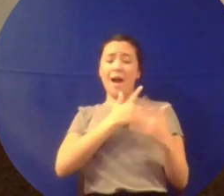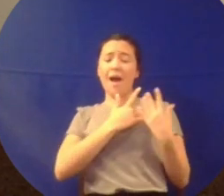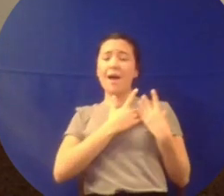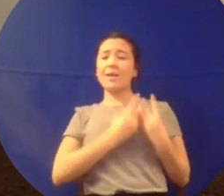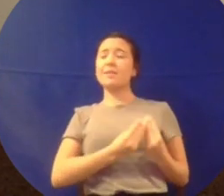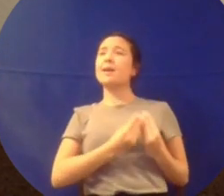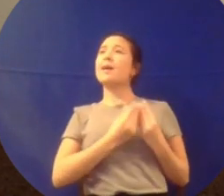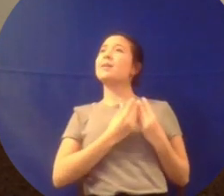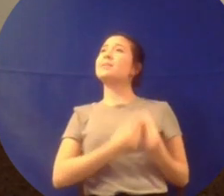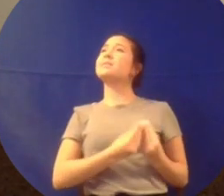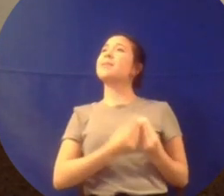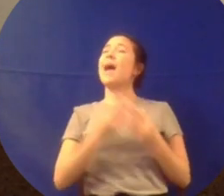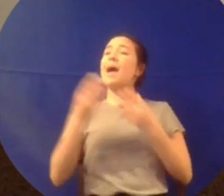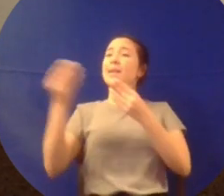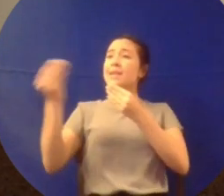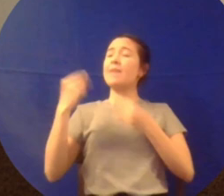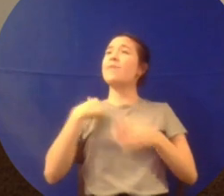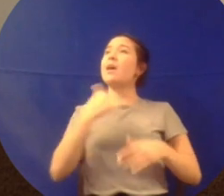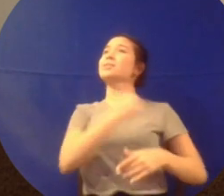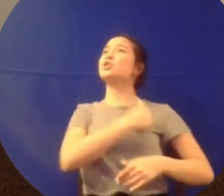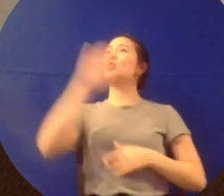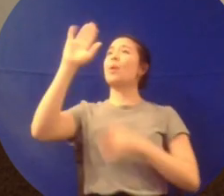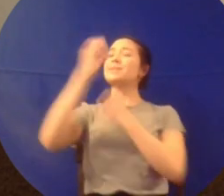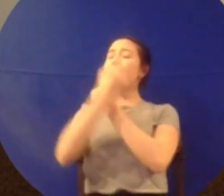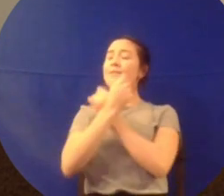and grant us your